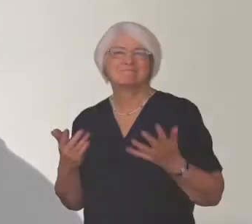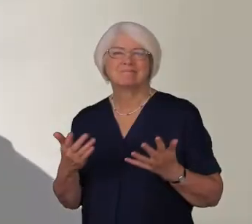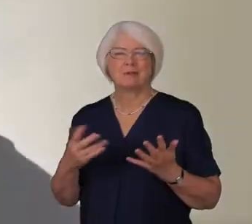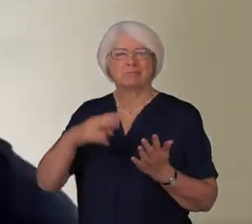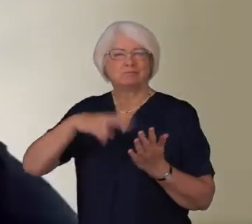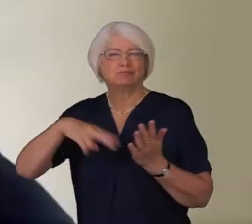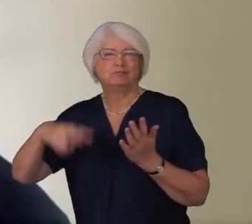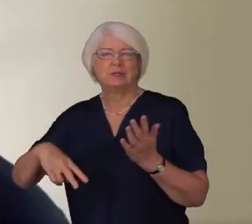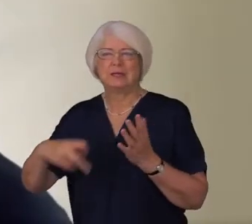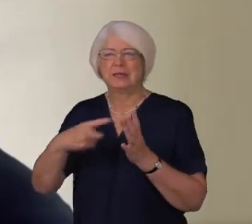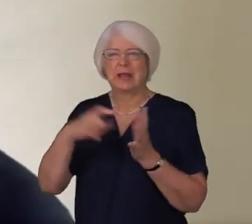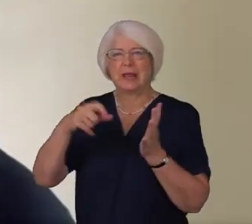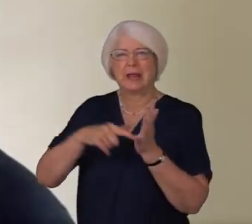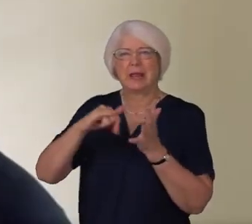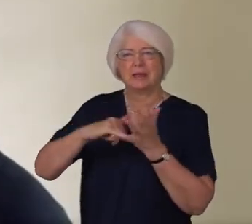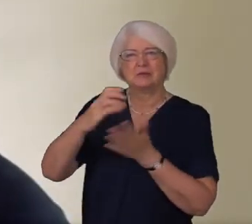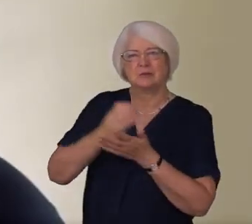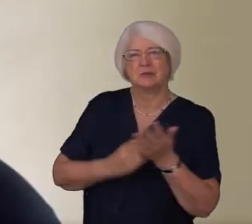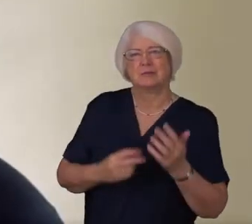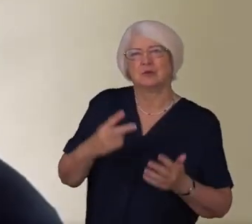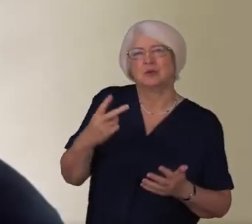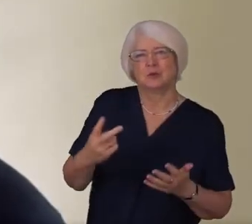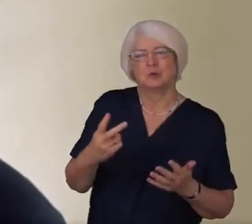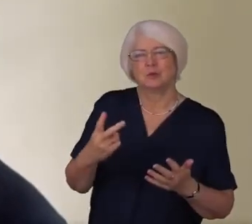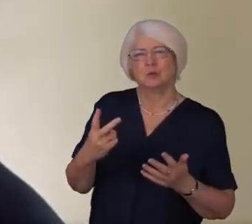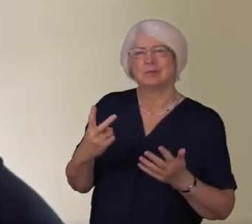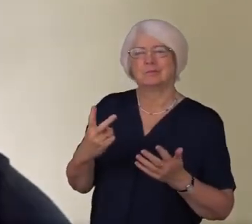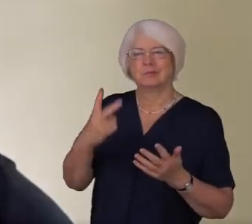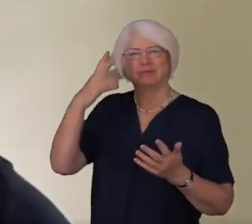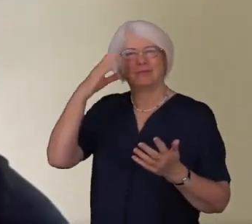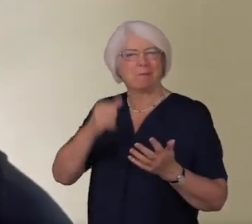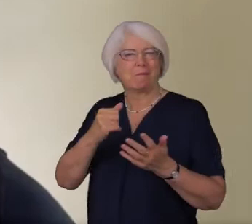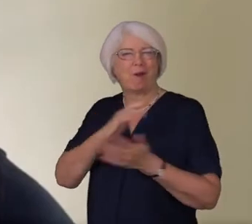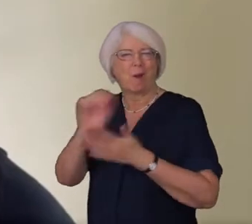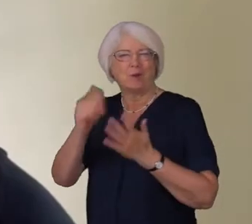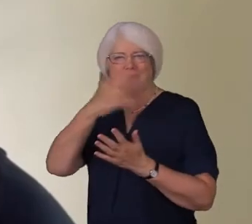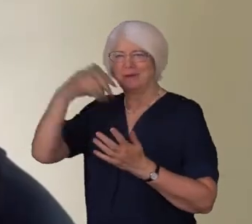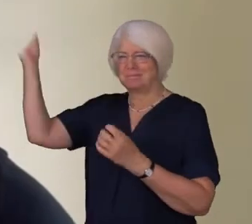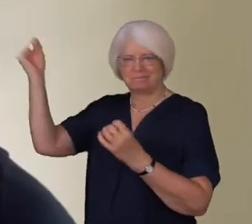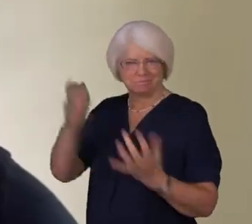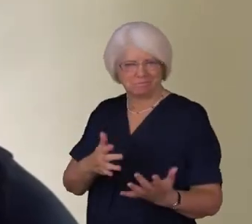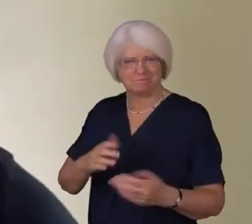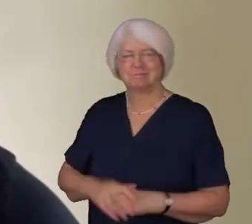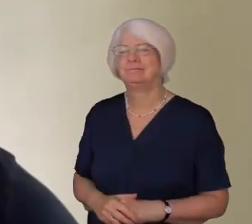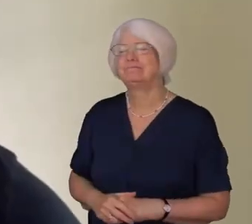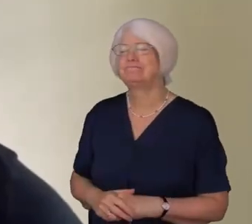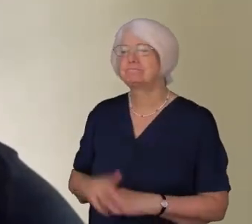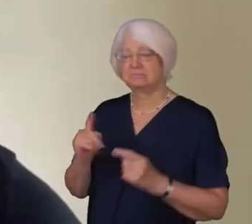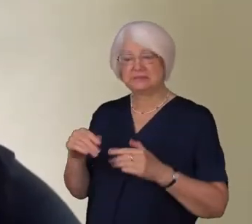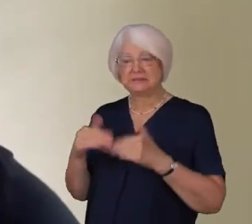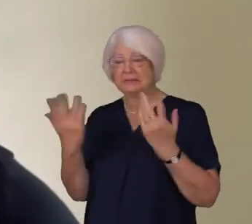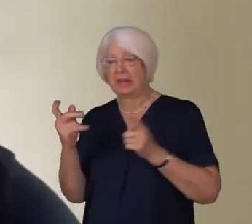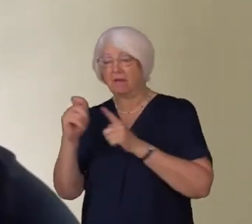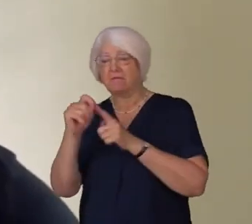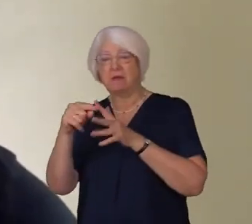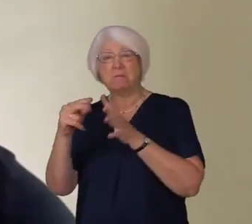Reading from Acts chapter 2, the coming of the Holy Spirit. When the day of the Pentecost had come, they